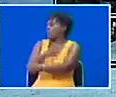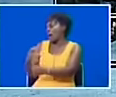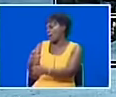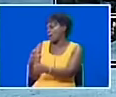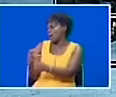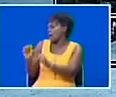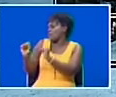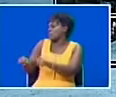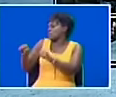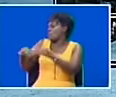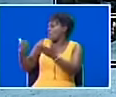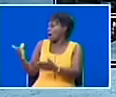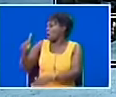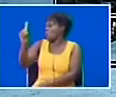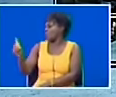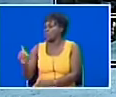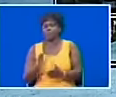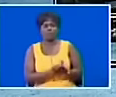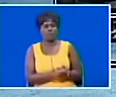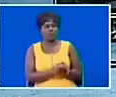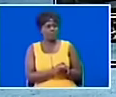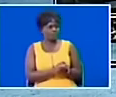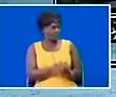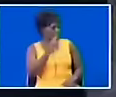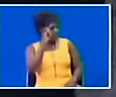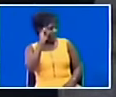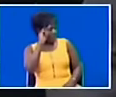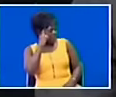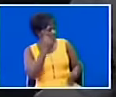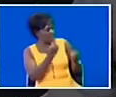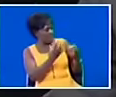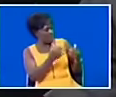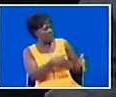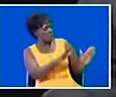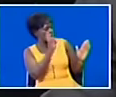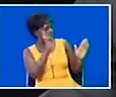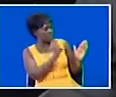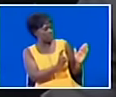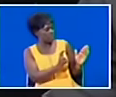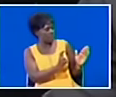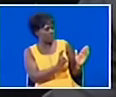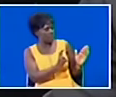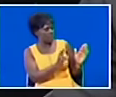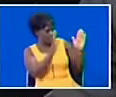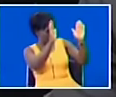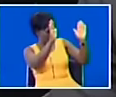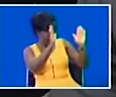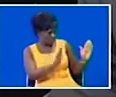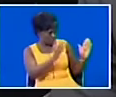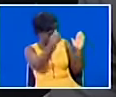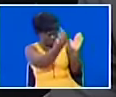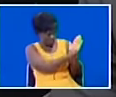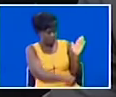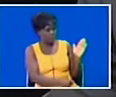how can that be possible? Well, I think there are very many angles to look at it. But what is important is